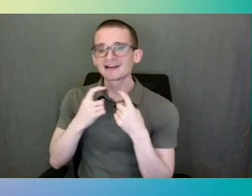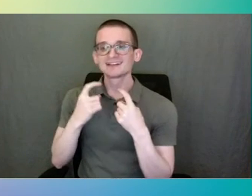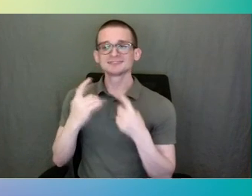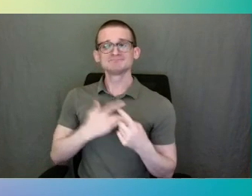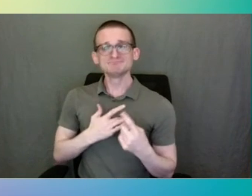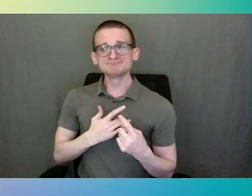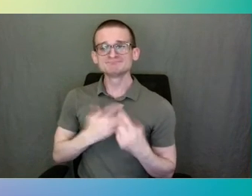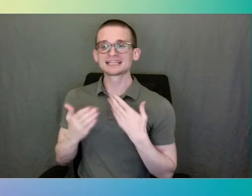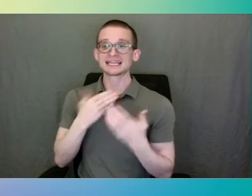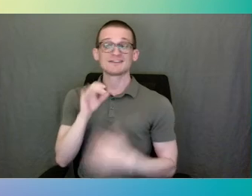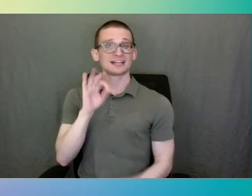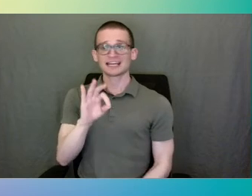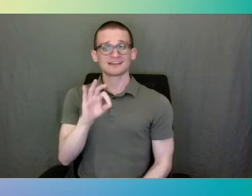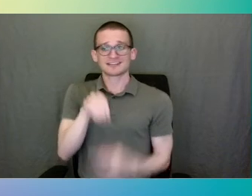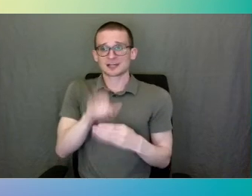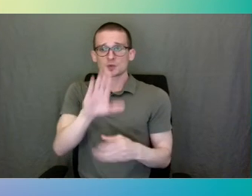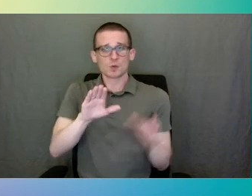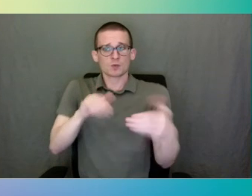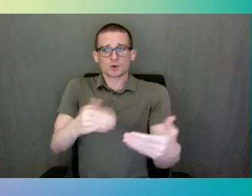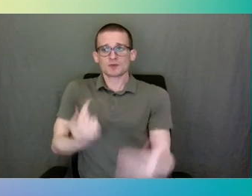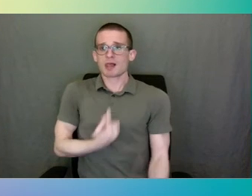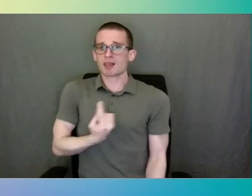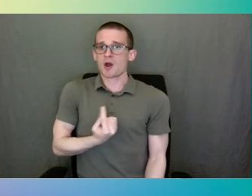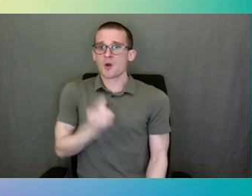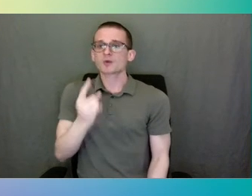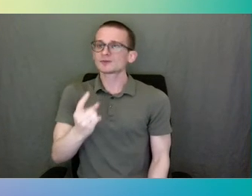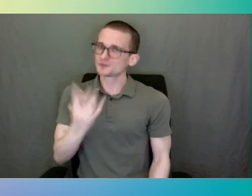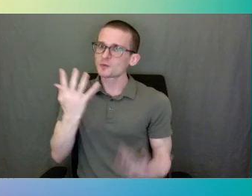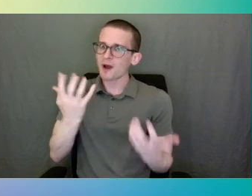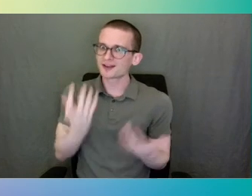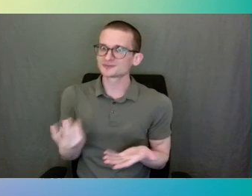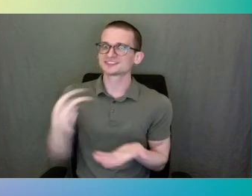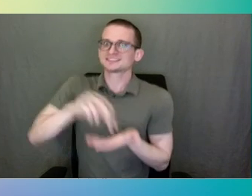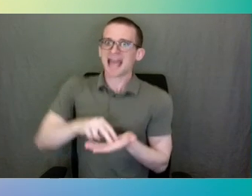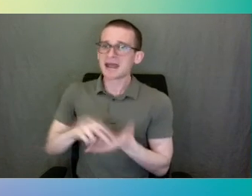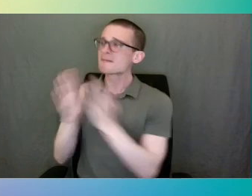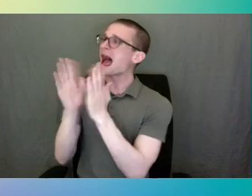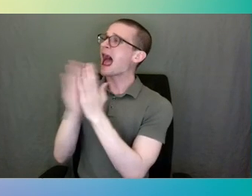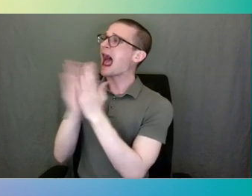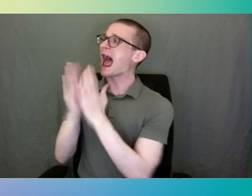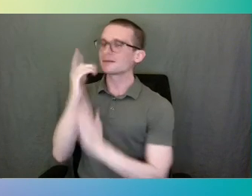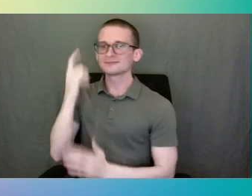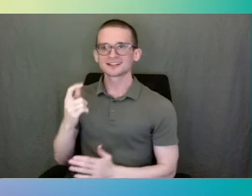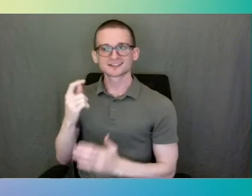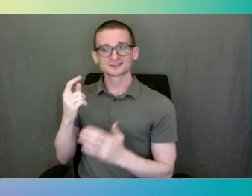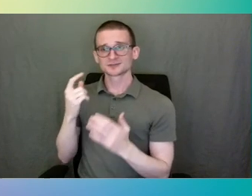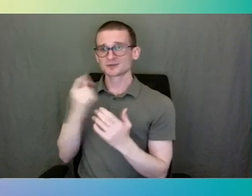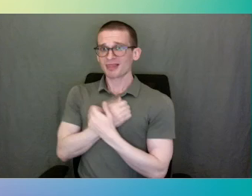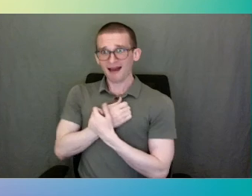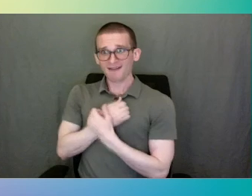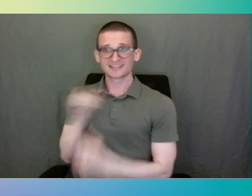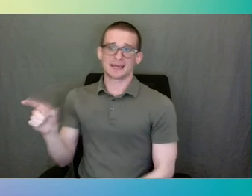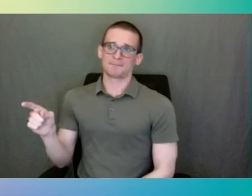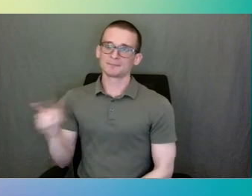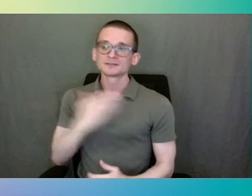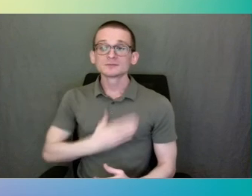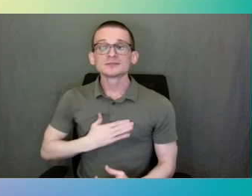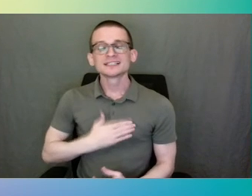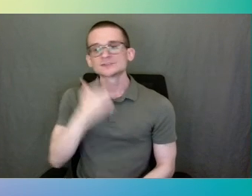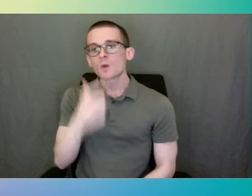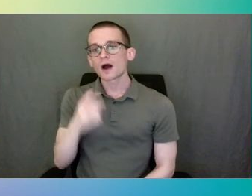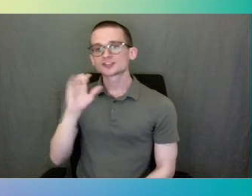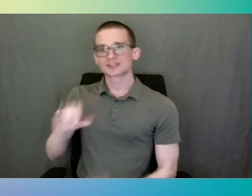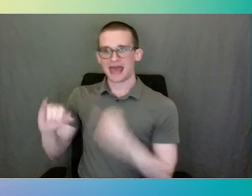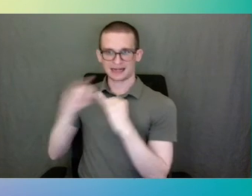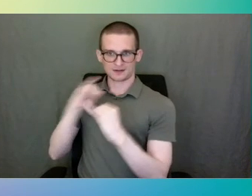applaud because you will love him. And so please watch that interview. And then I've also linked 5 hours